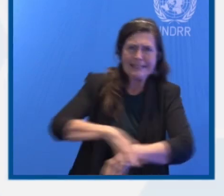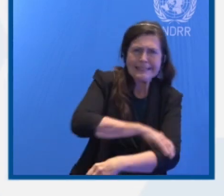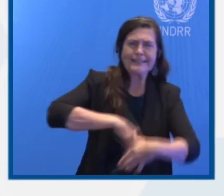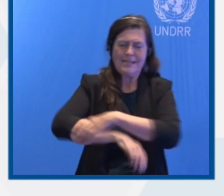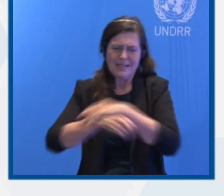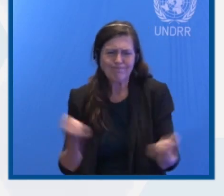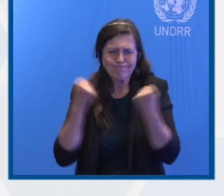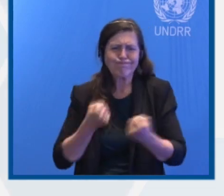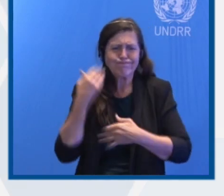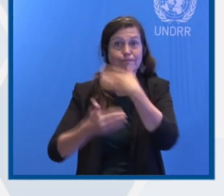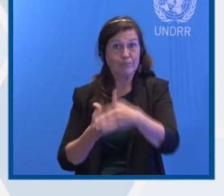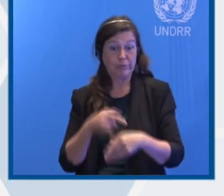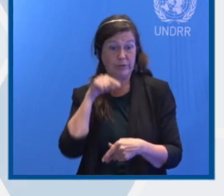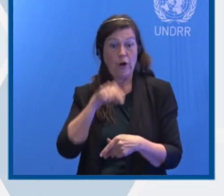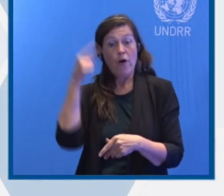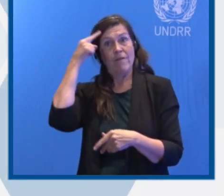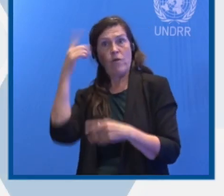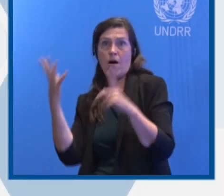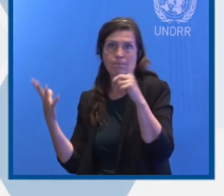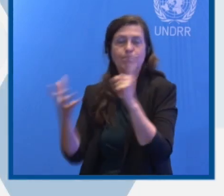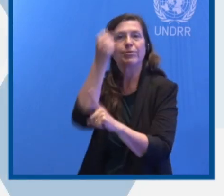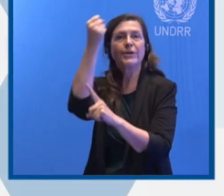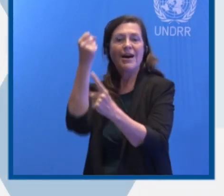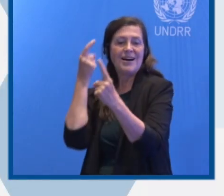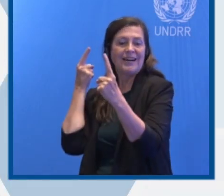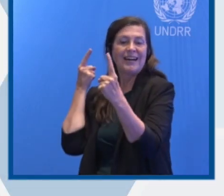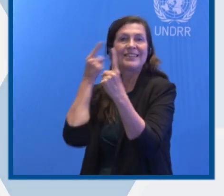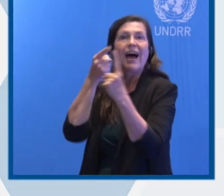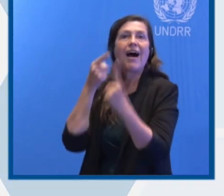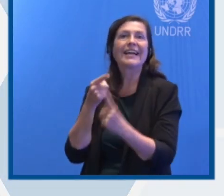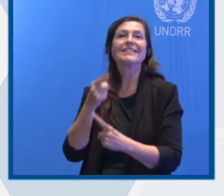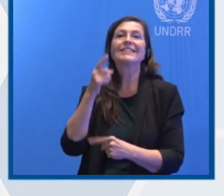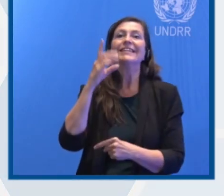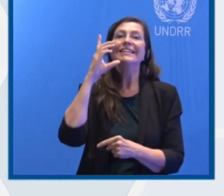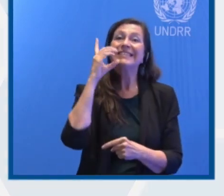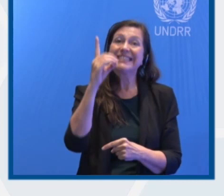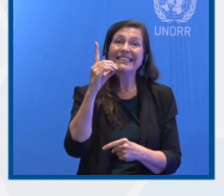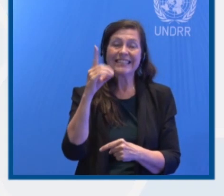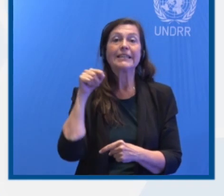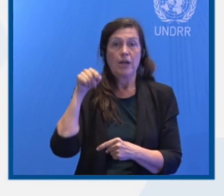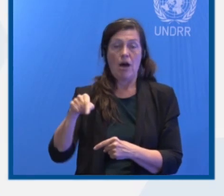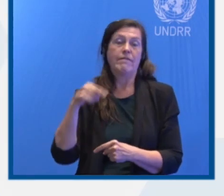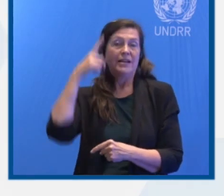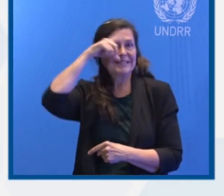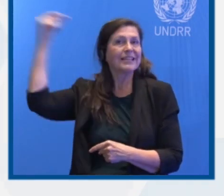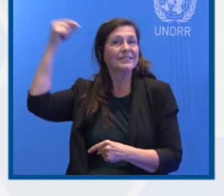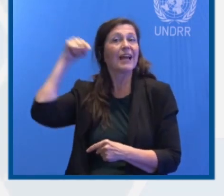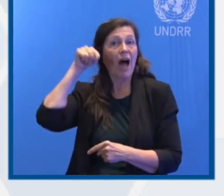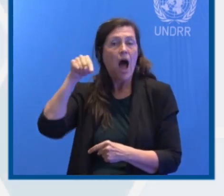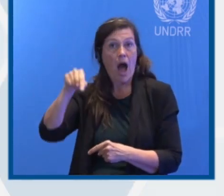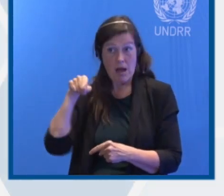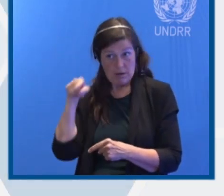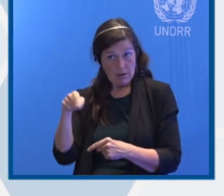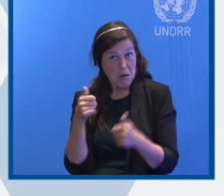Sendai framework? And to remind us what target D is, the target D is to substantially reduce